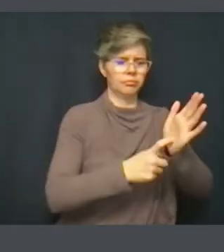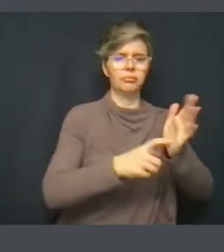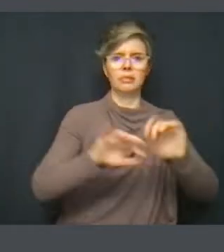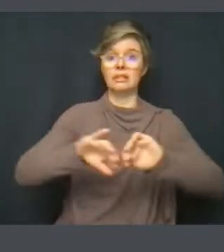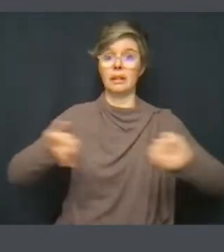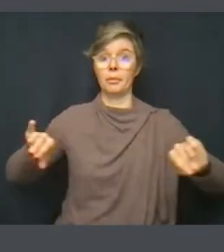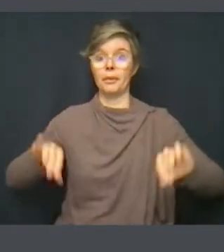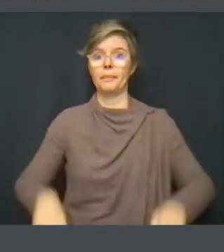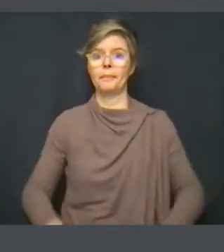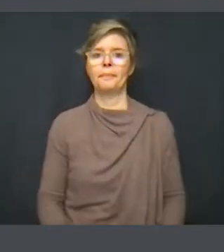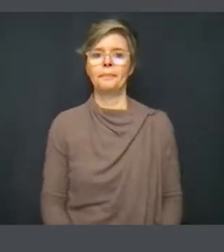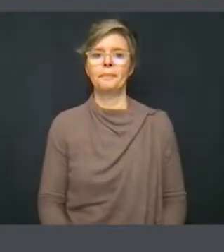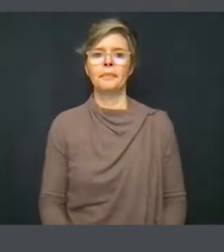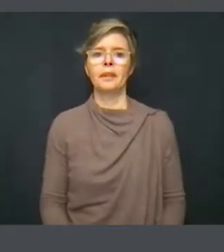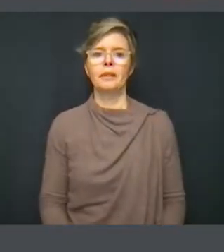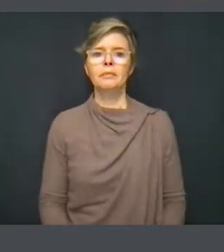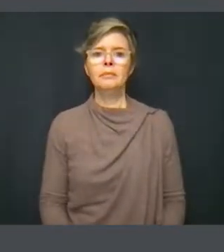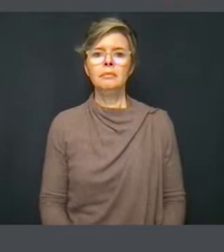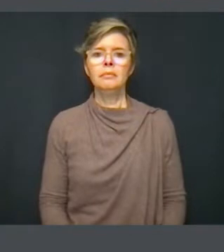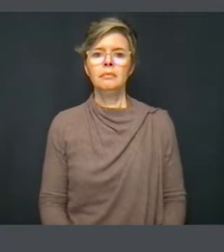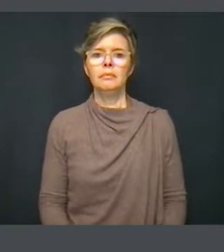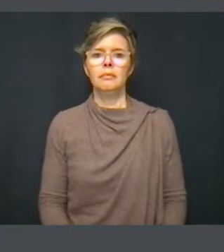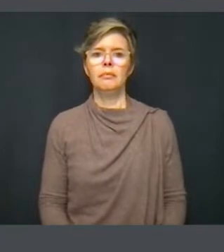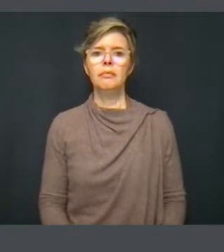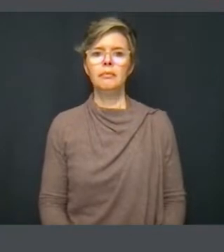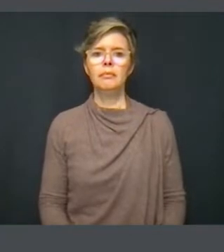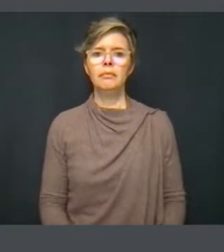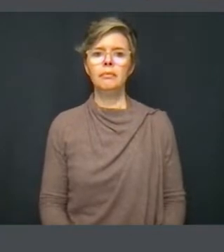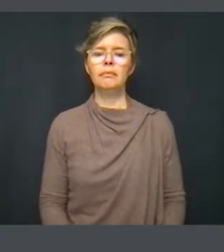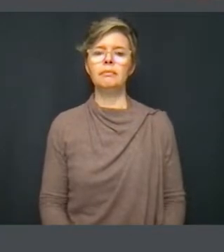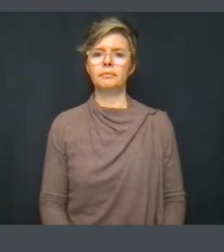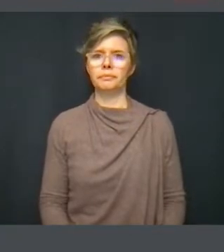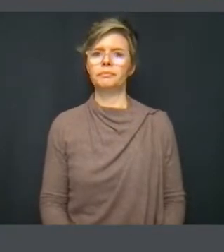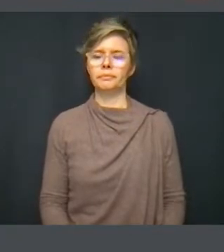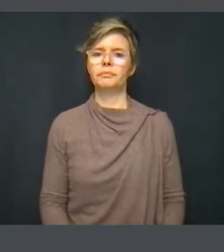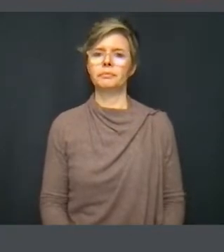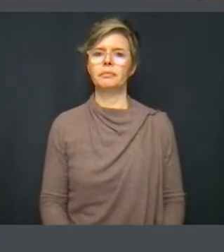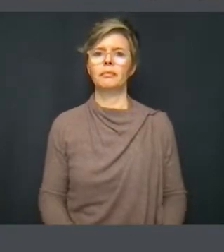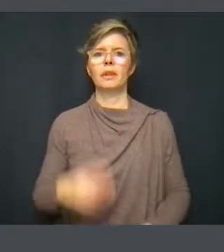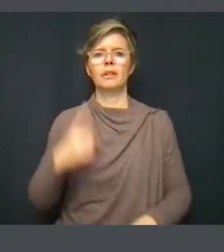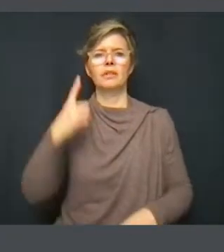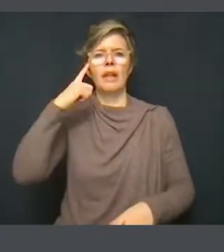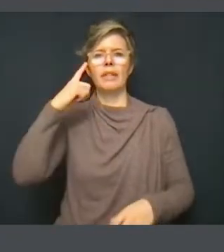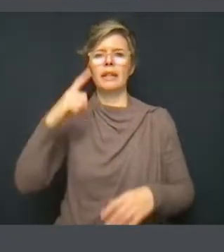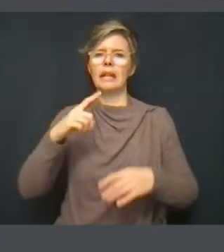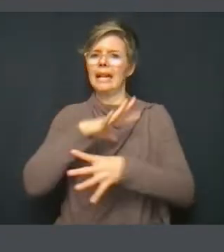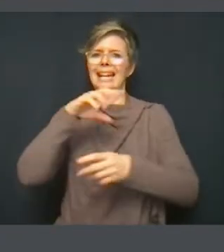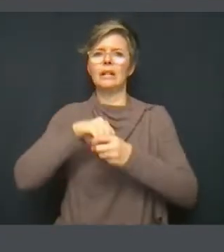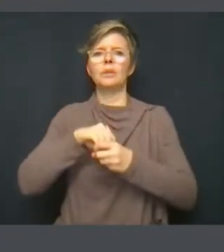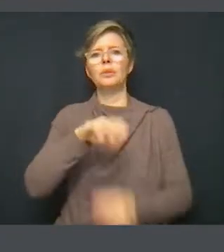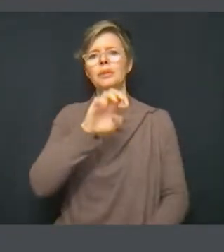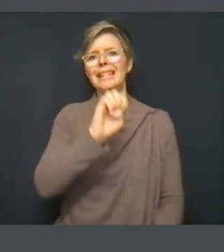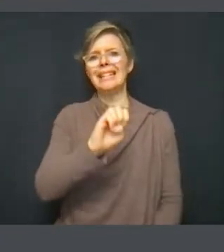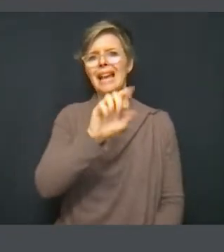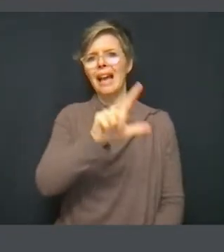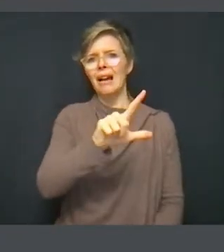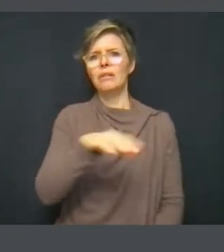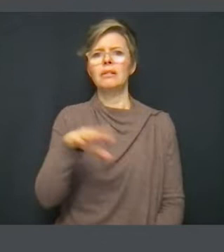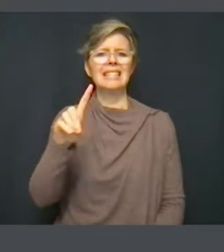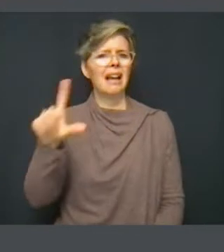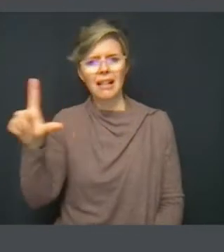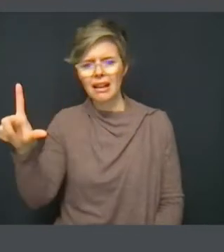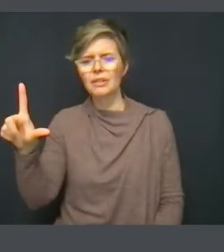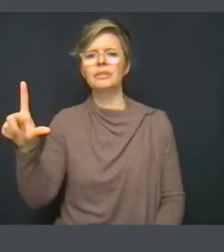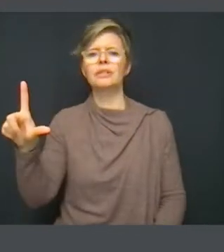With this next part, I think is not just about DLLs, but I would say just in general clinical practice, which is whenever